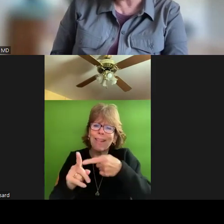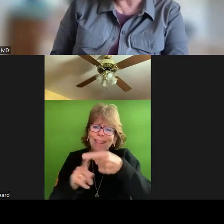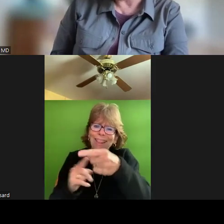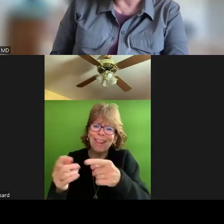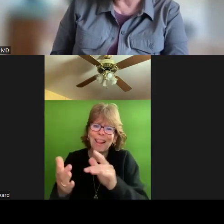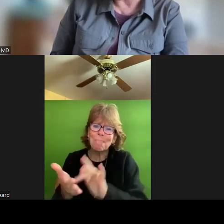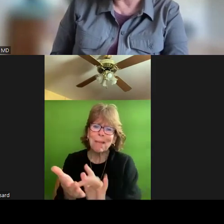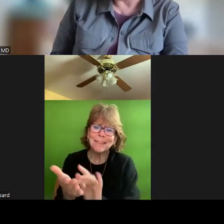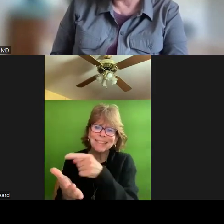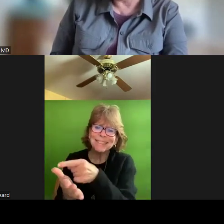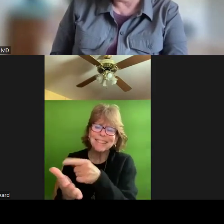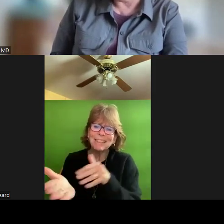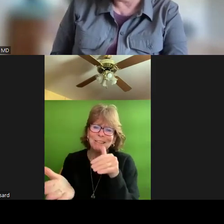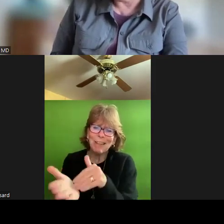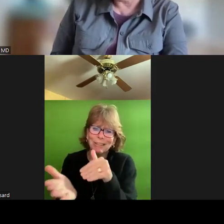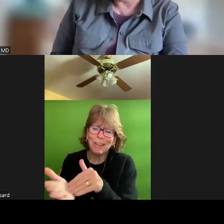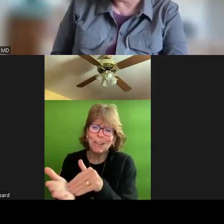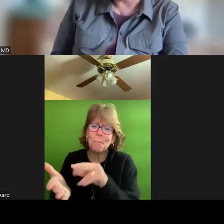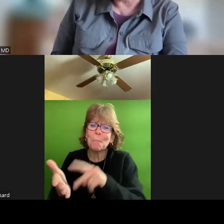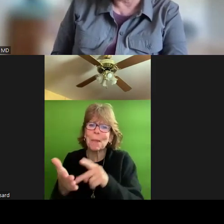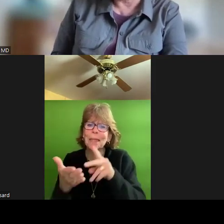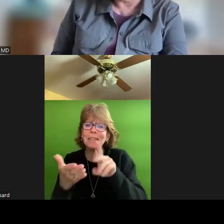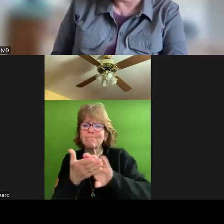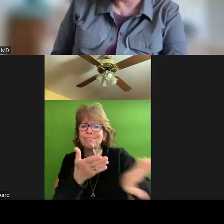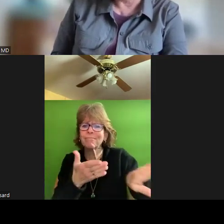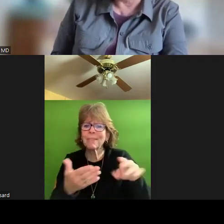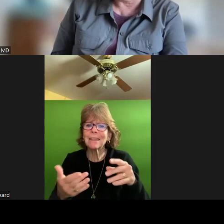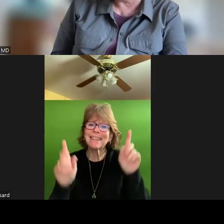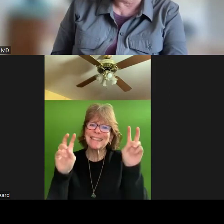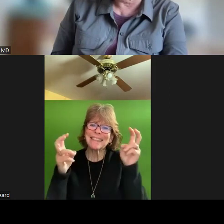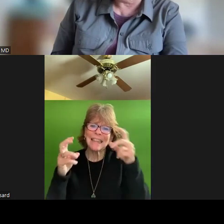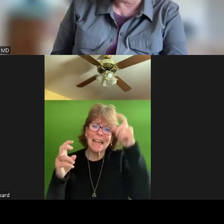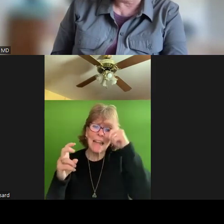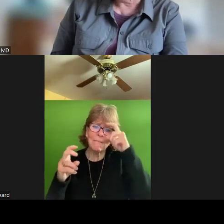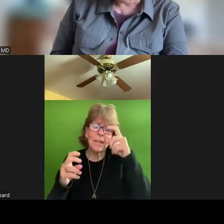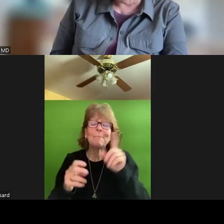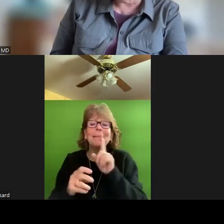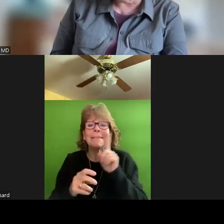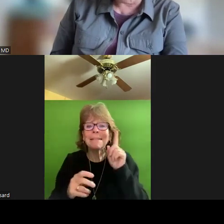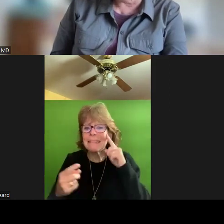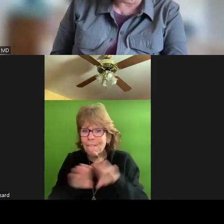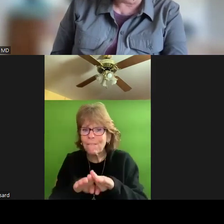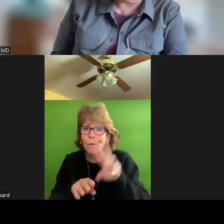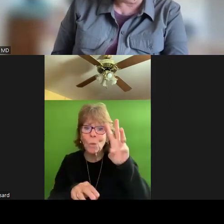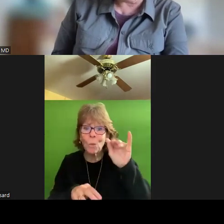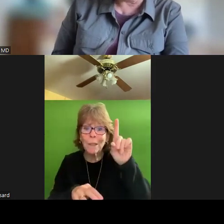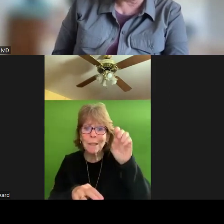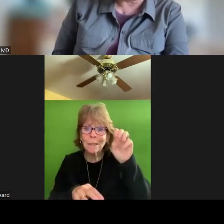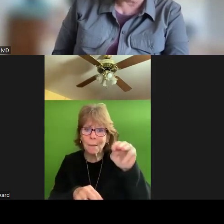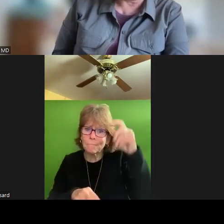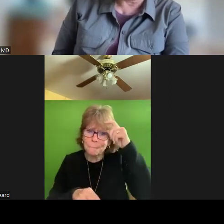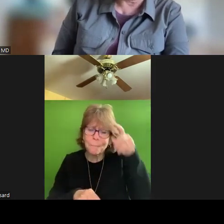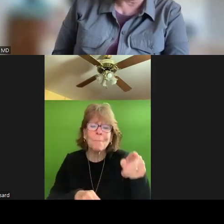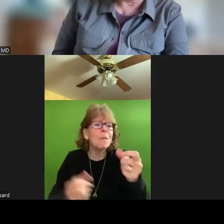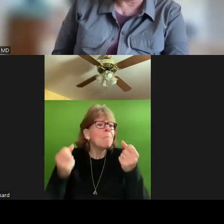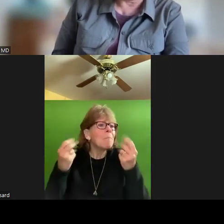the wisdom of the deaf perspective. Basically, they may not be aware of that, so we included that. Many deaf and hard of hearing adults do